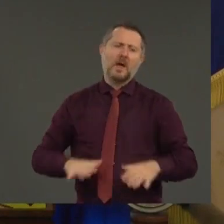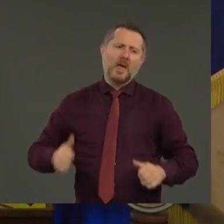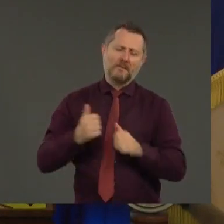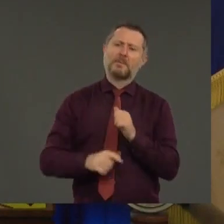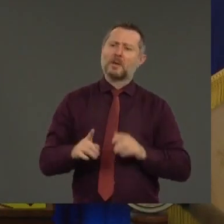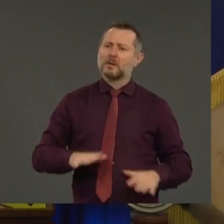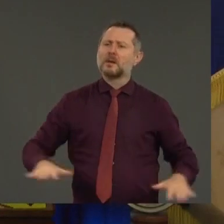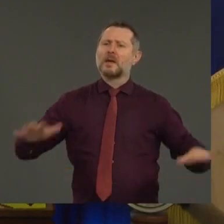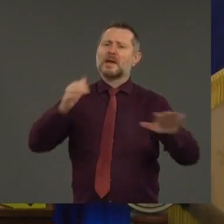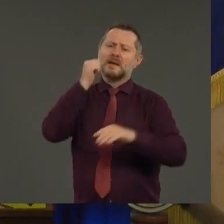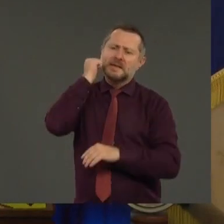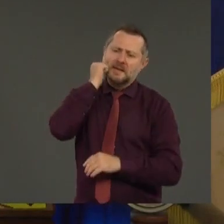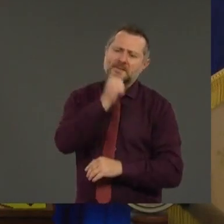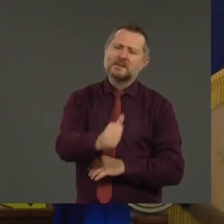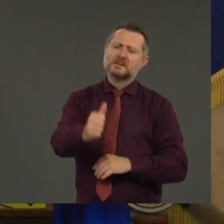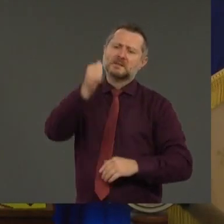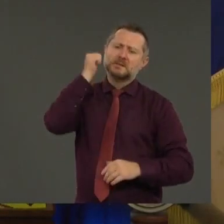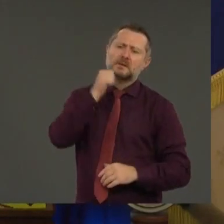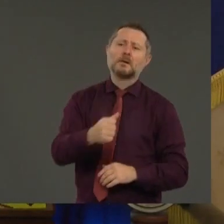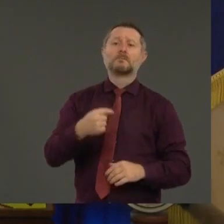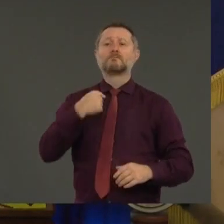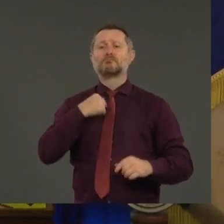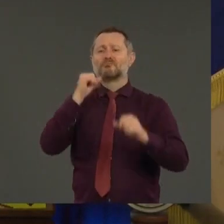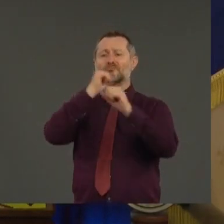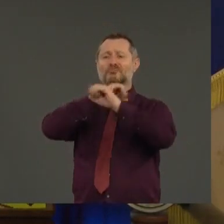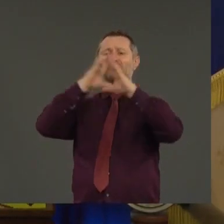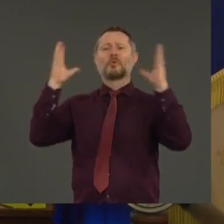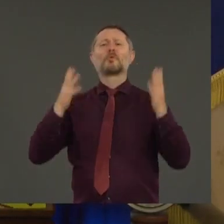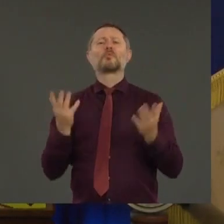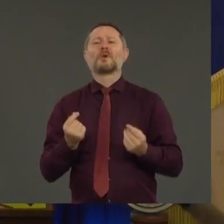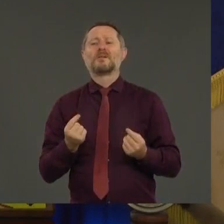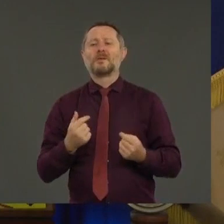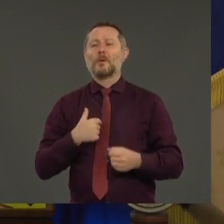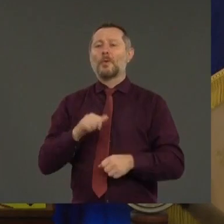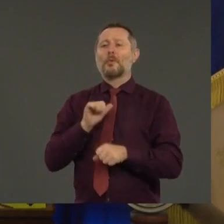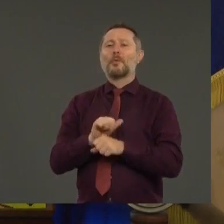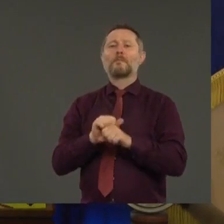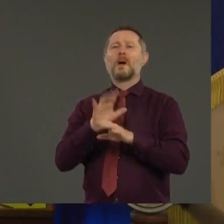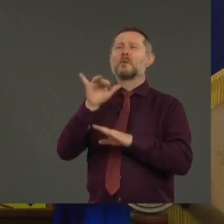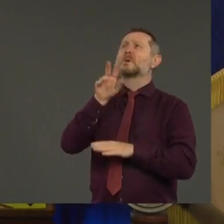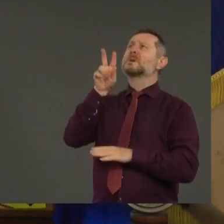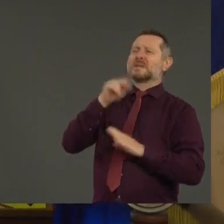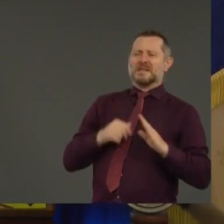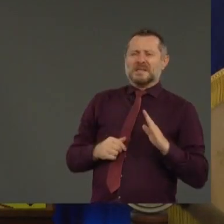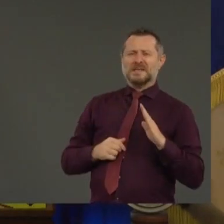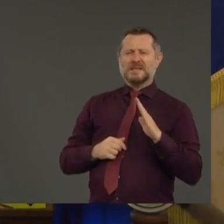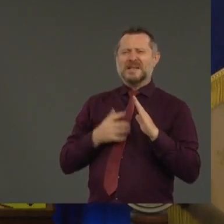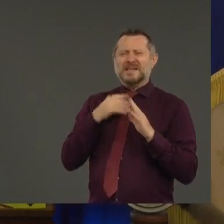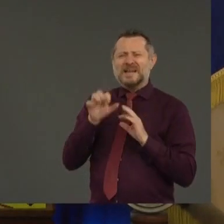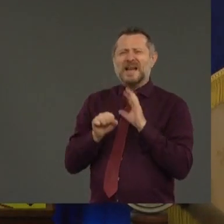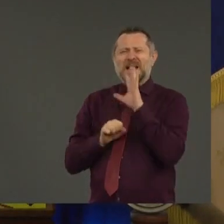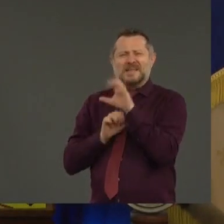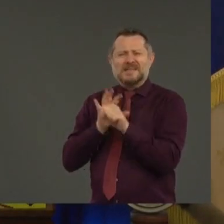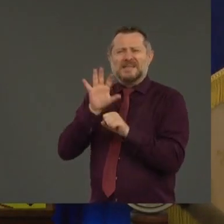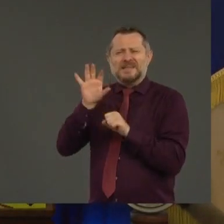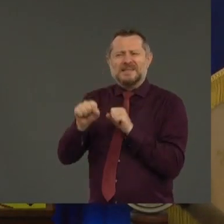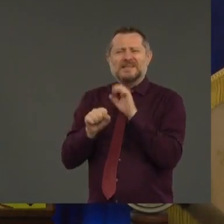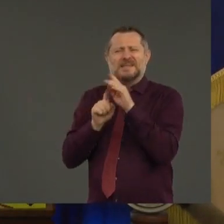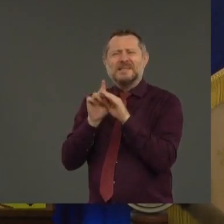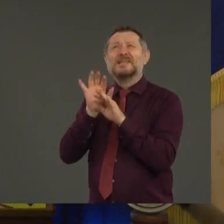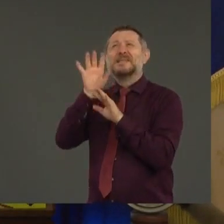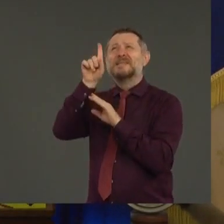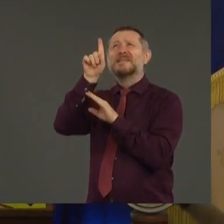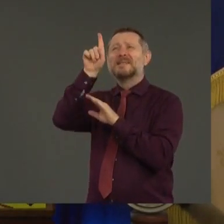it every day as climbing a mountain, the Mount Everest of social challenges.